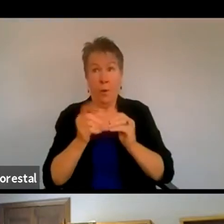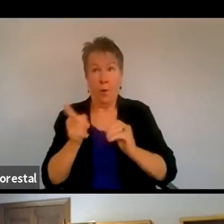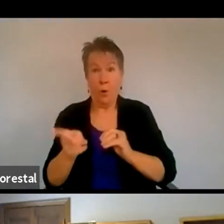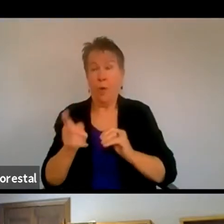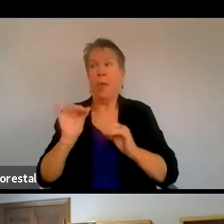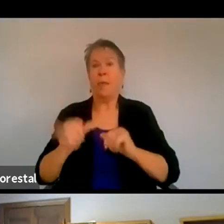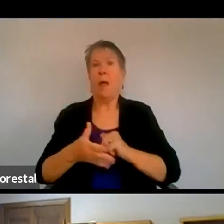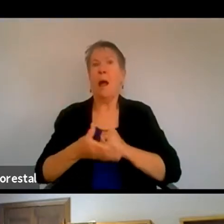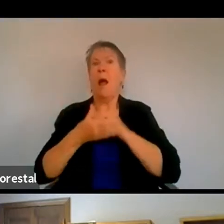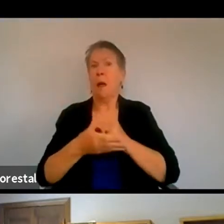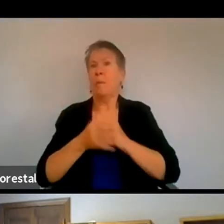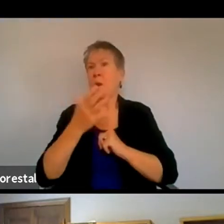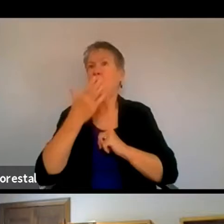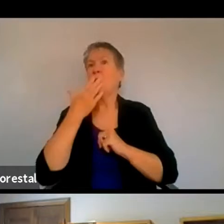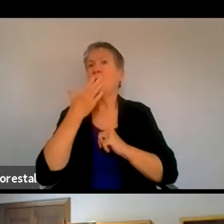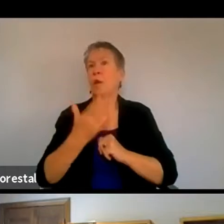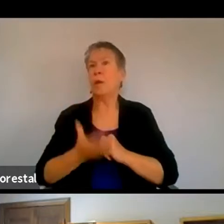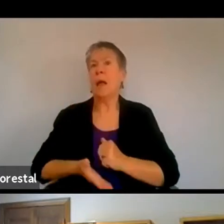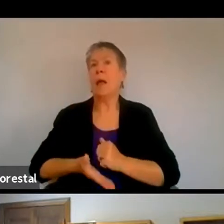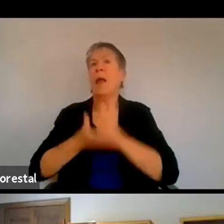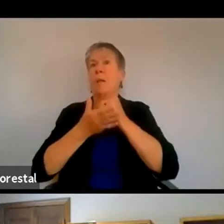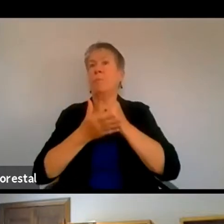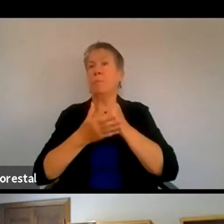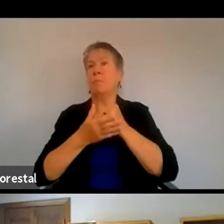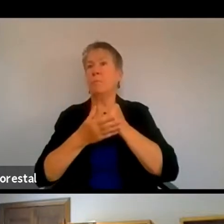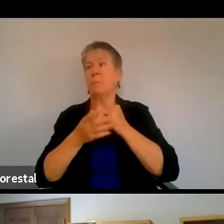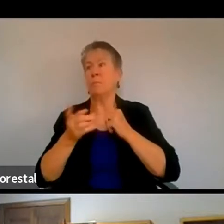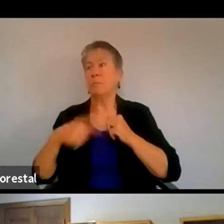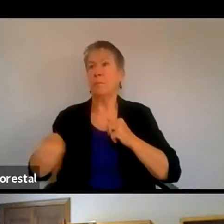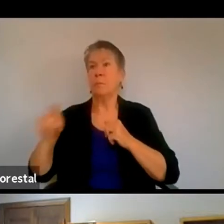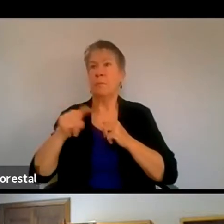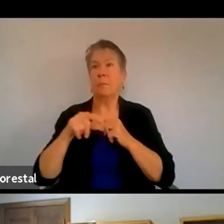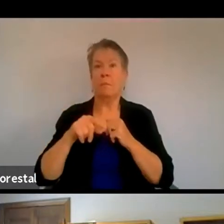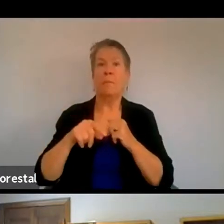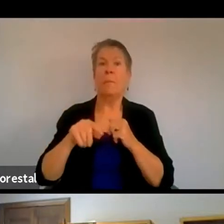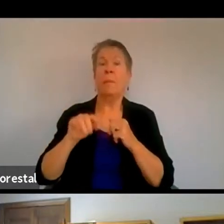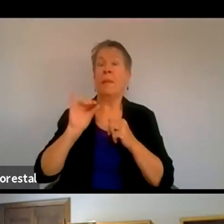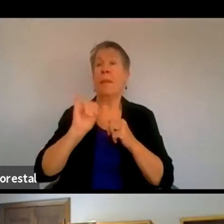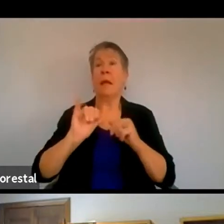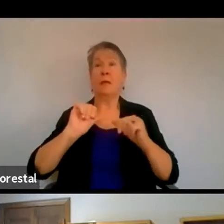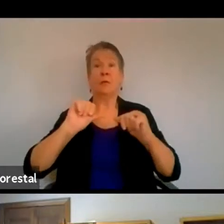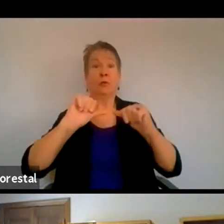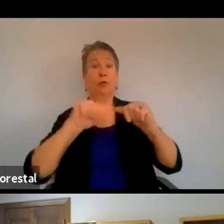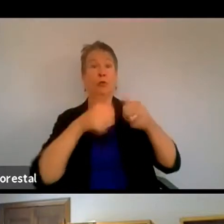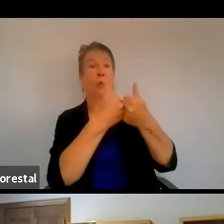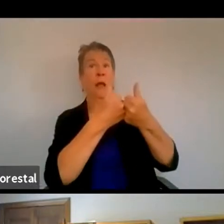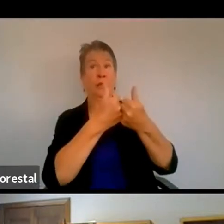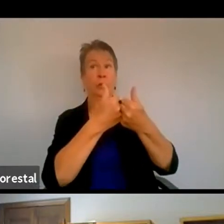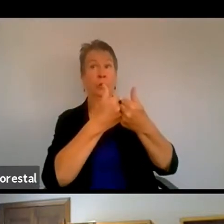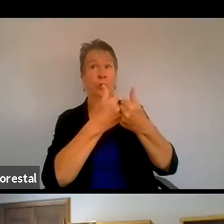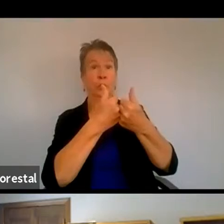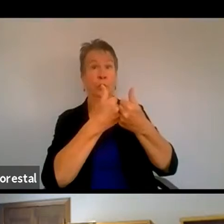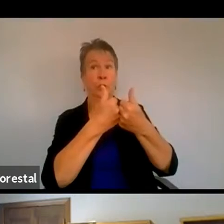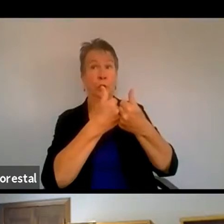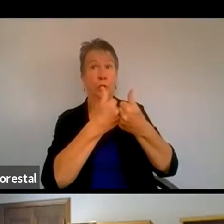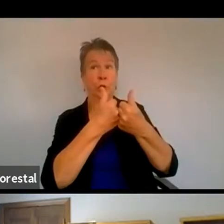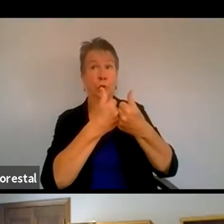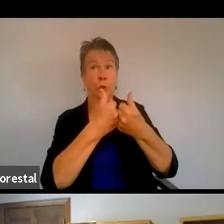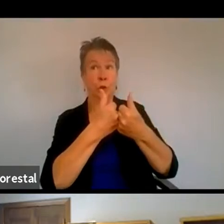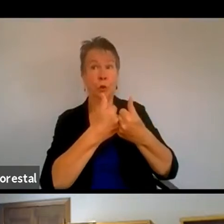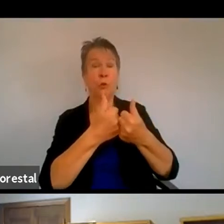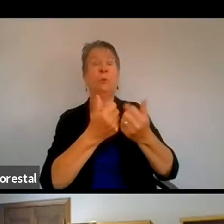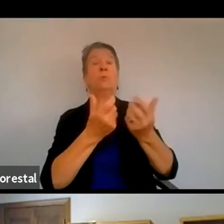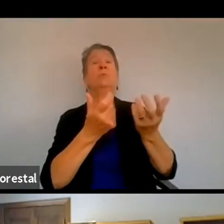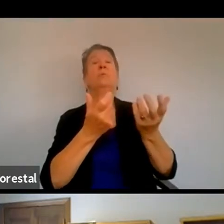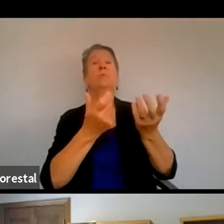if the upsurge is in overwhelmingly private homes, that's hard to